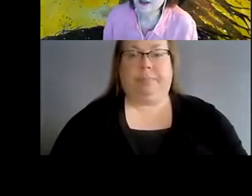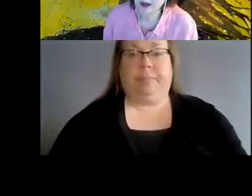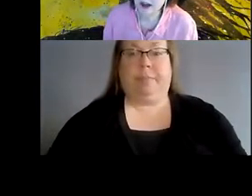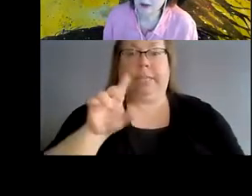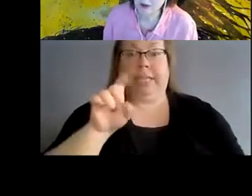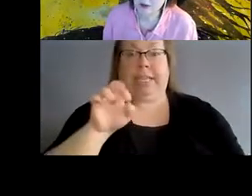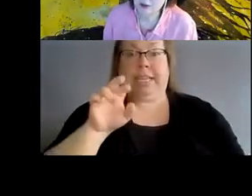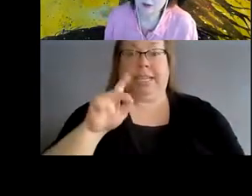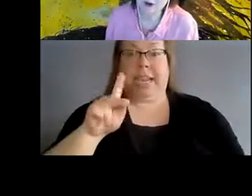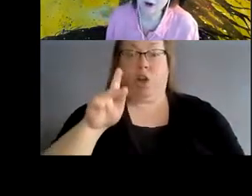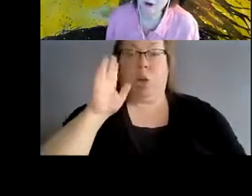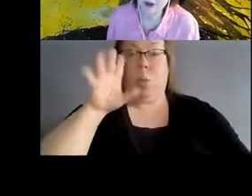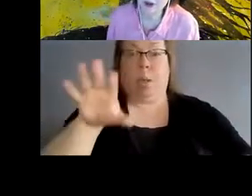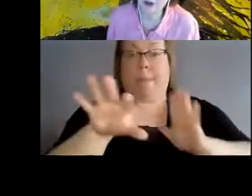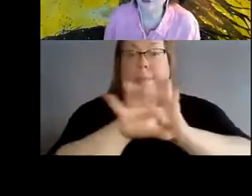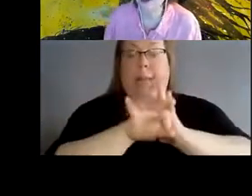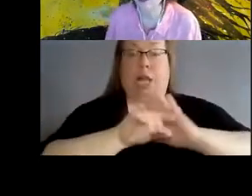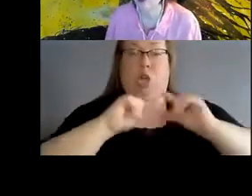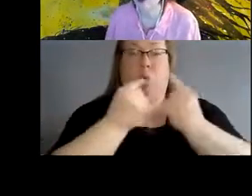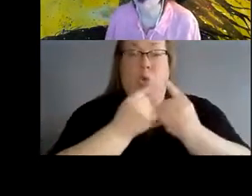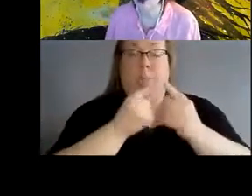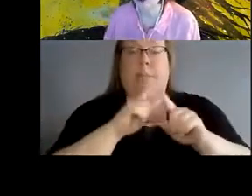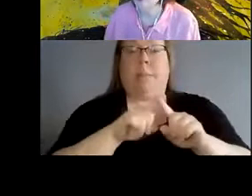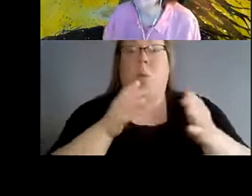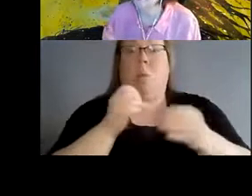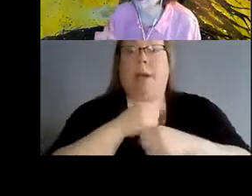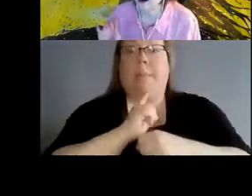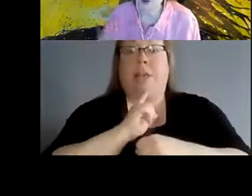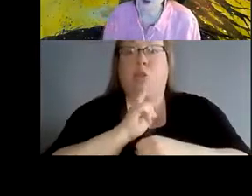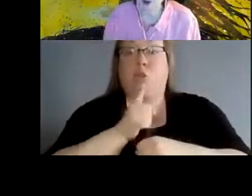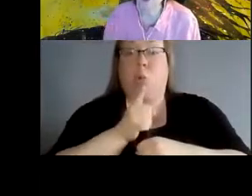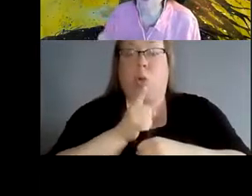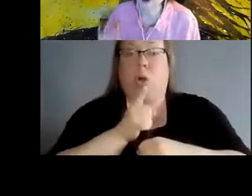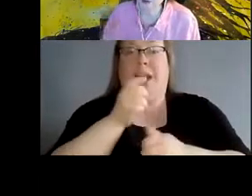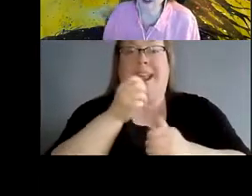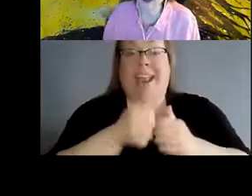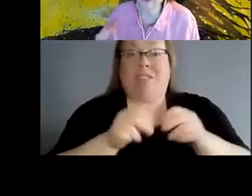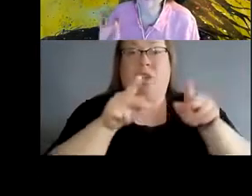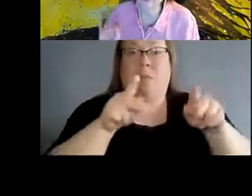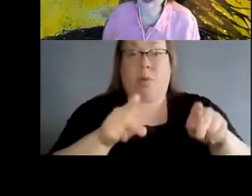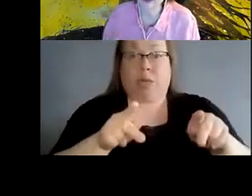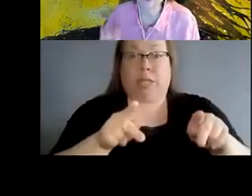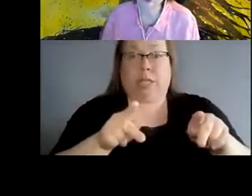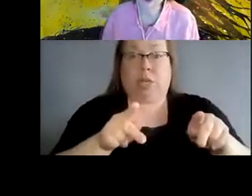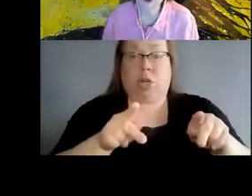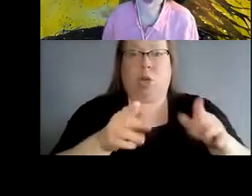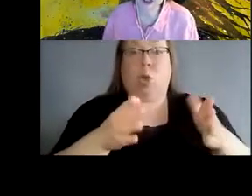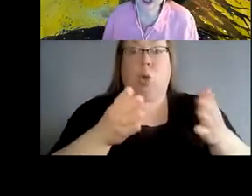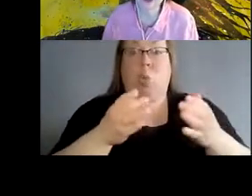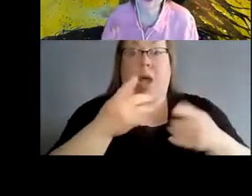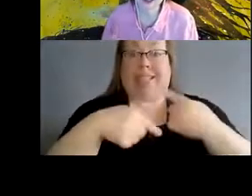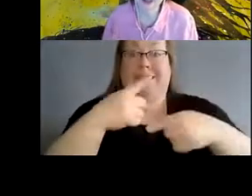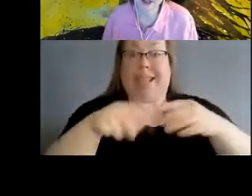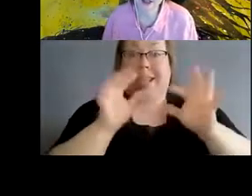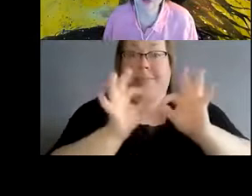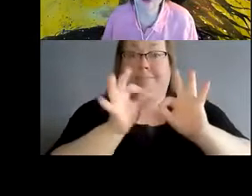to random groups, but before we do that, we want to make sure that every person who wants sign language interpretation